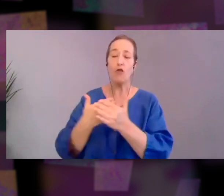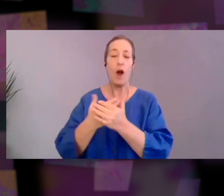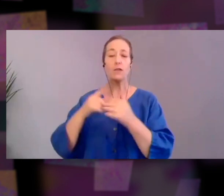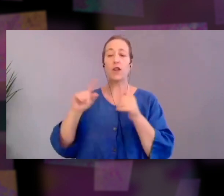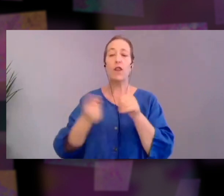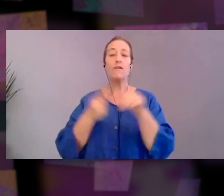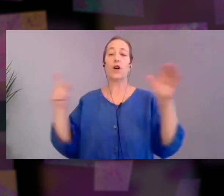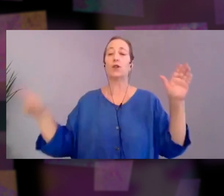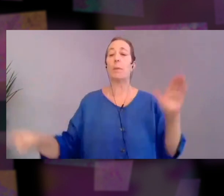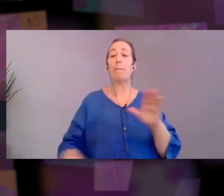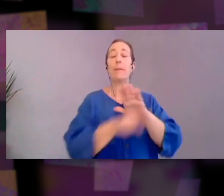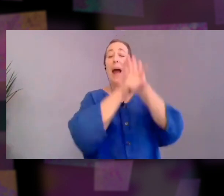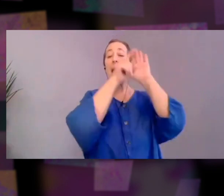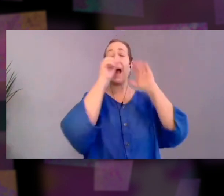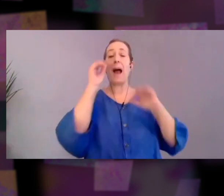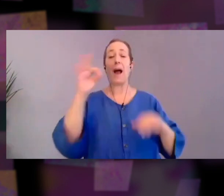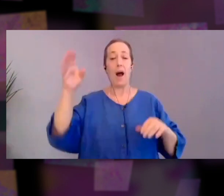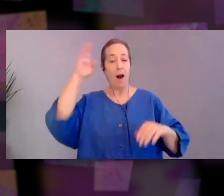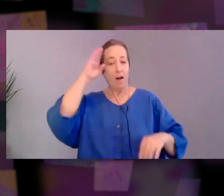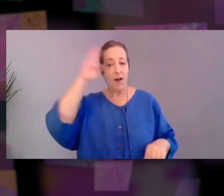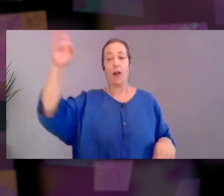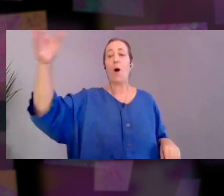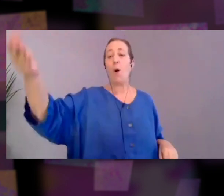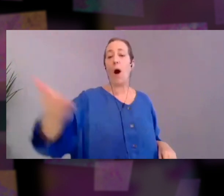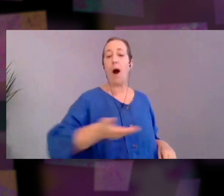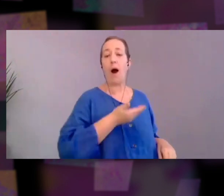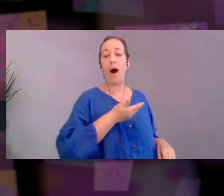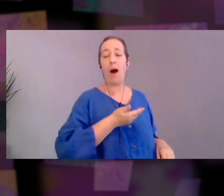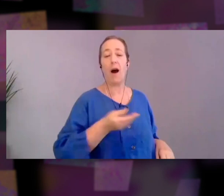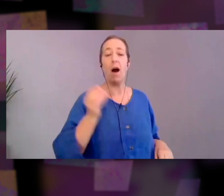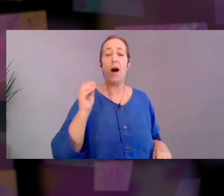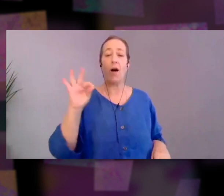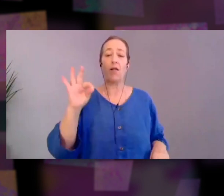aloha, of love.